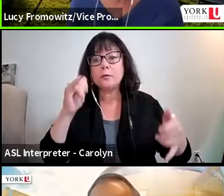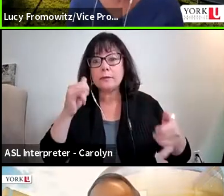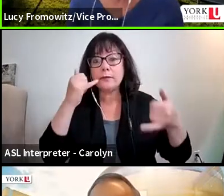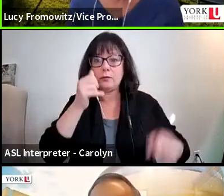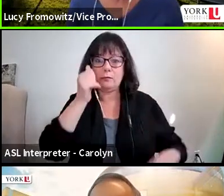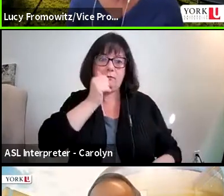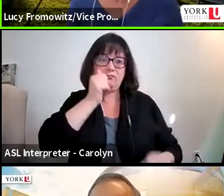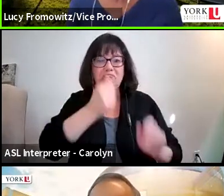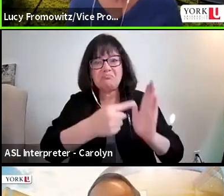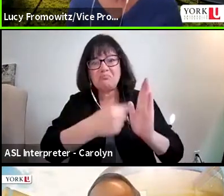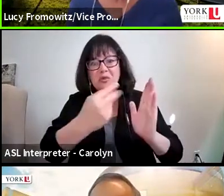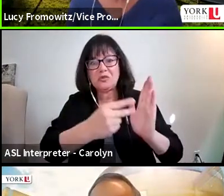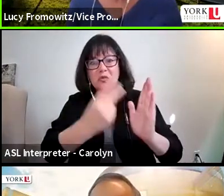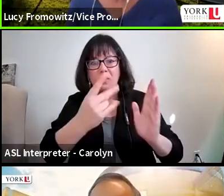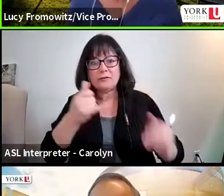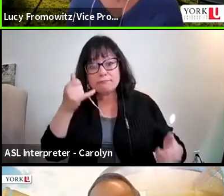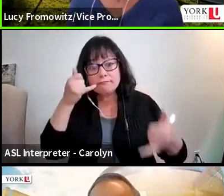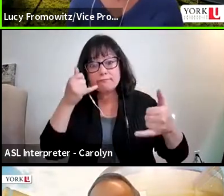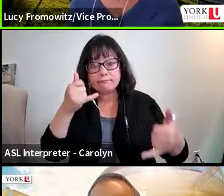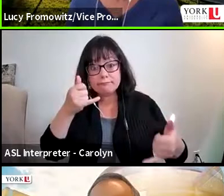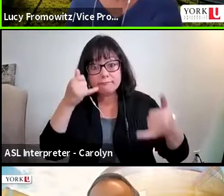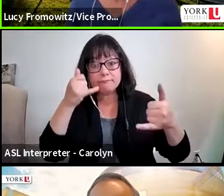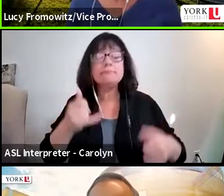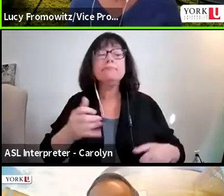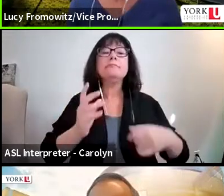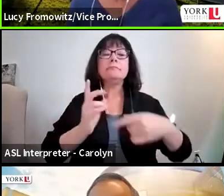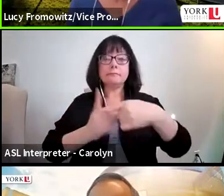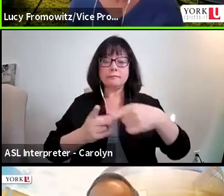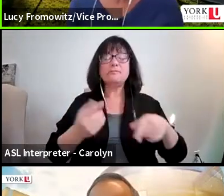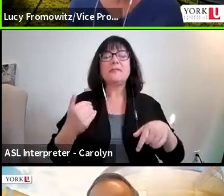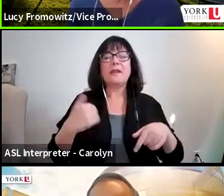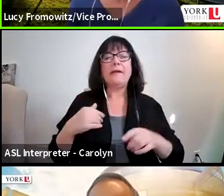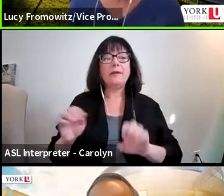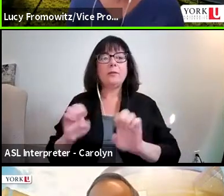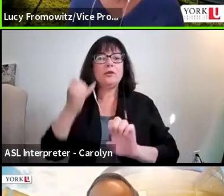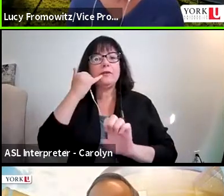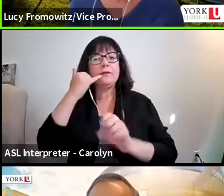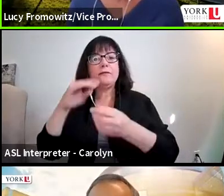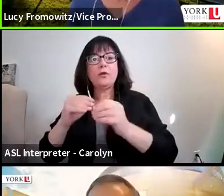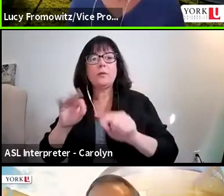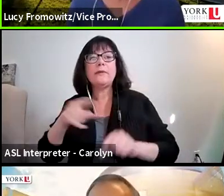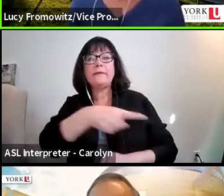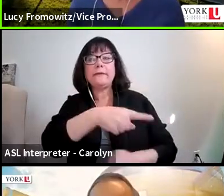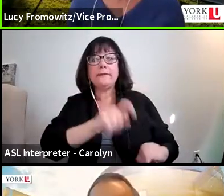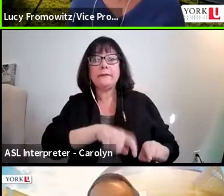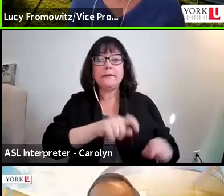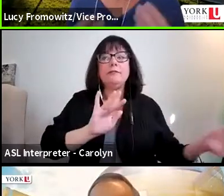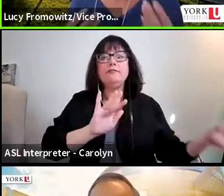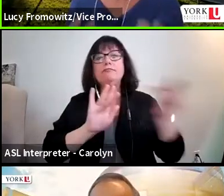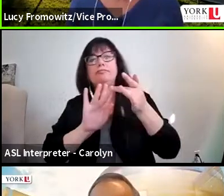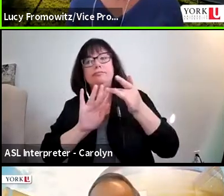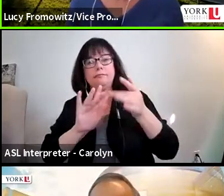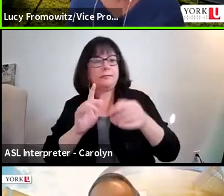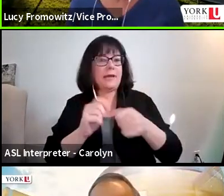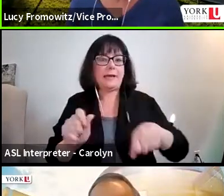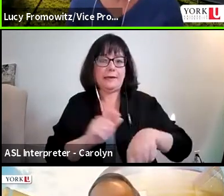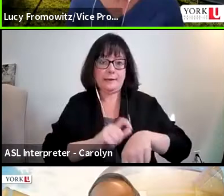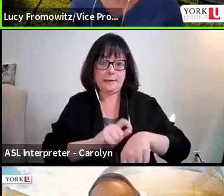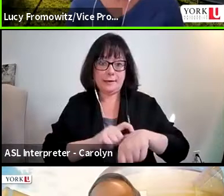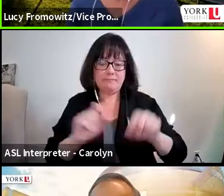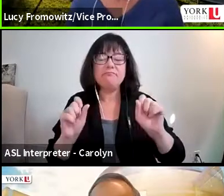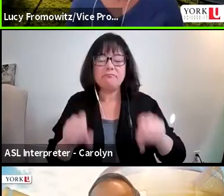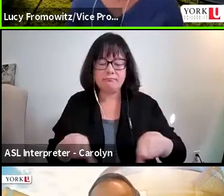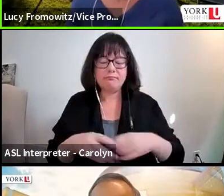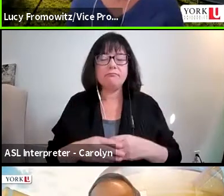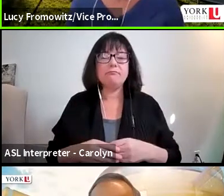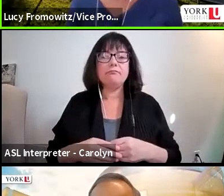day, and they have an emergency number where they can reach us at any time. And then we're in touch